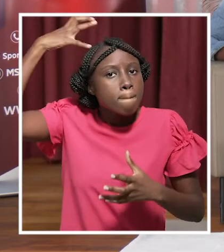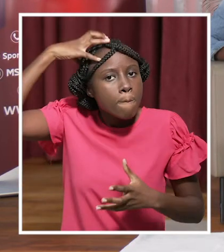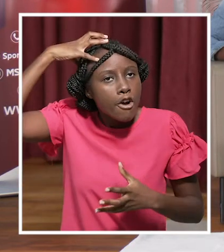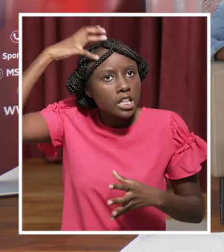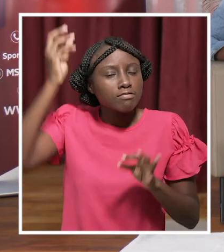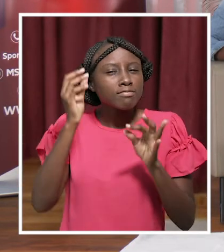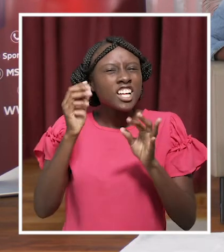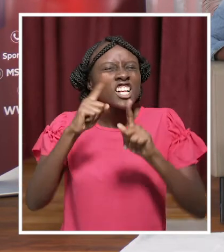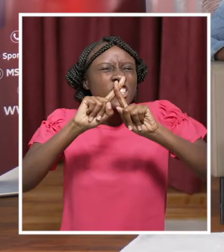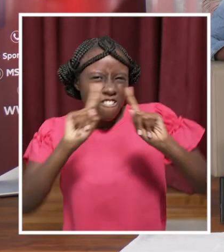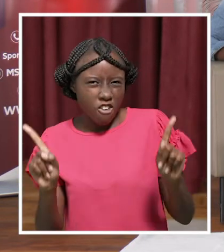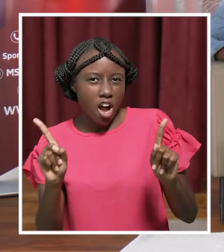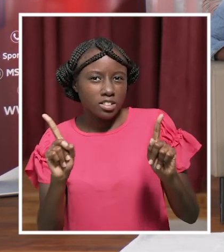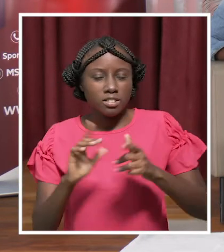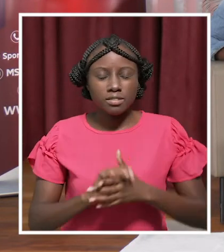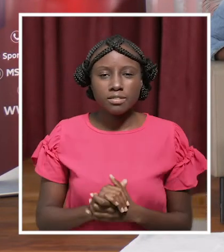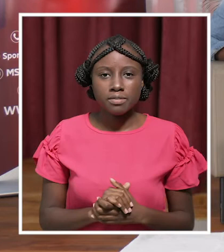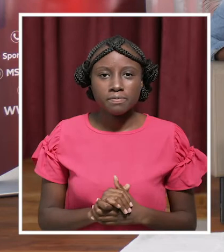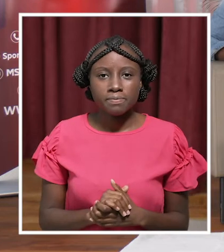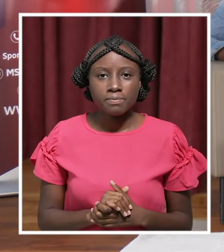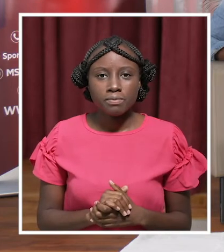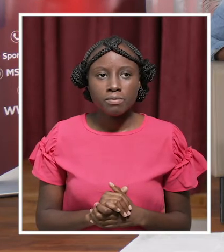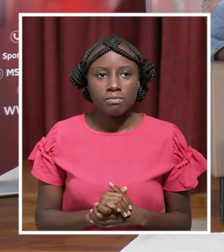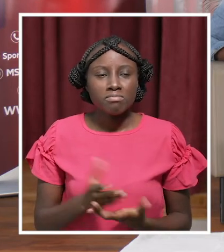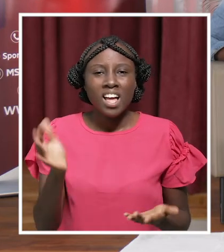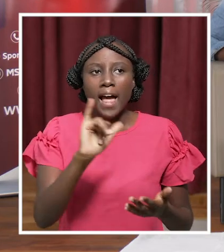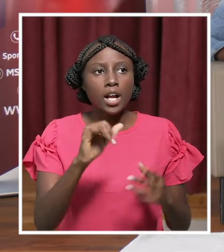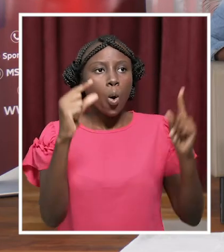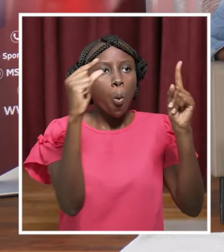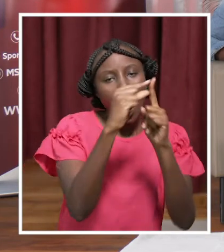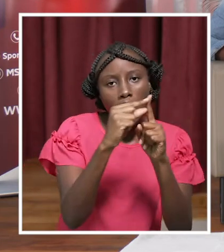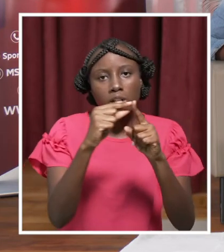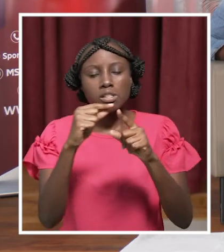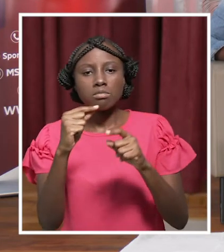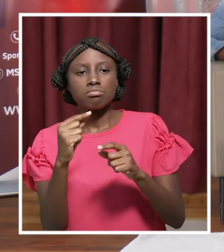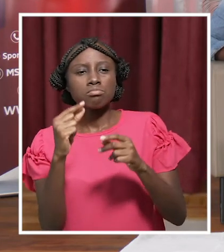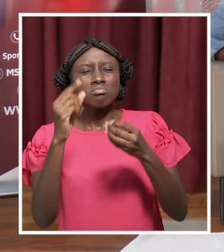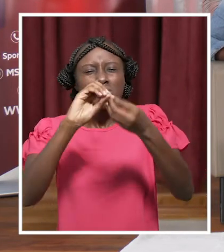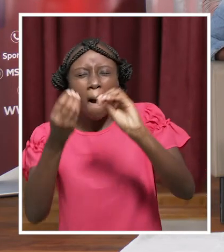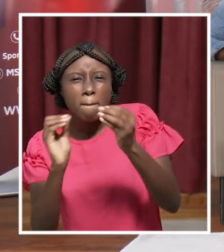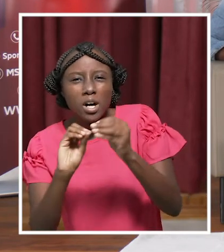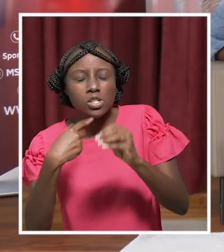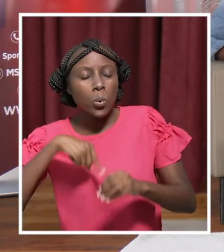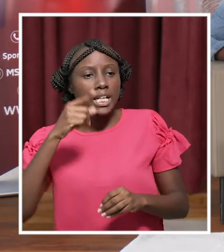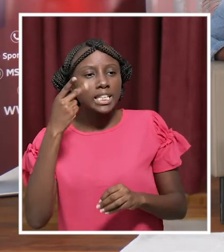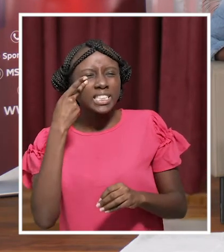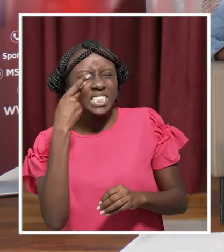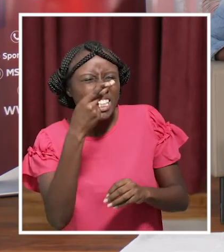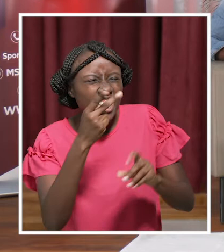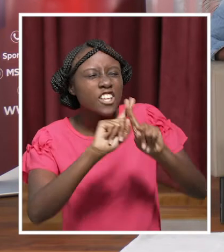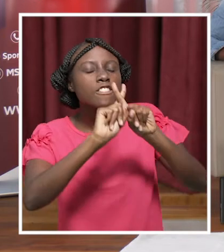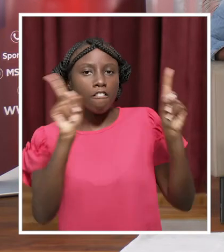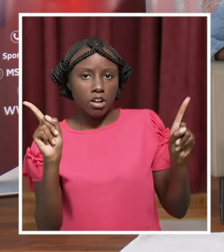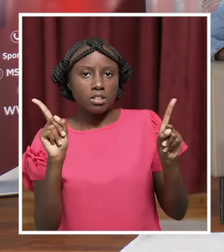are unable to naturally interpret numbers and words in the traditional way. So, for